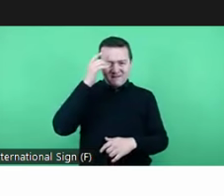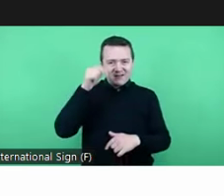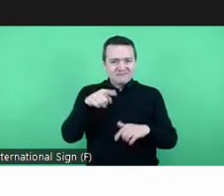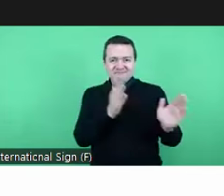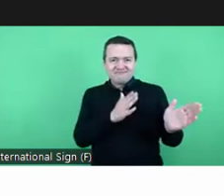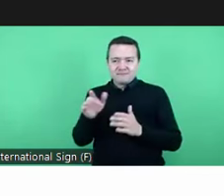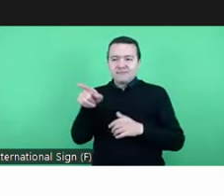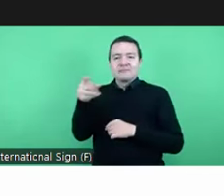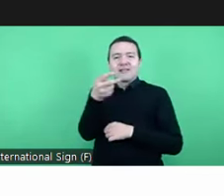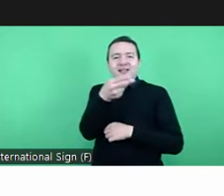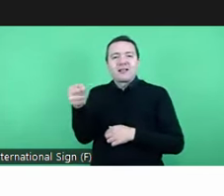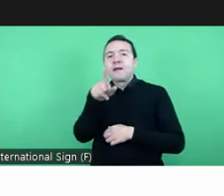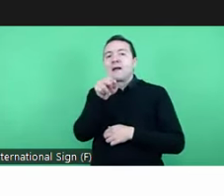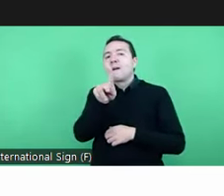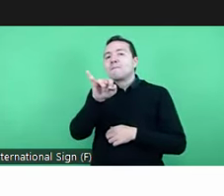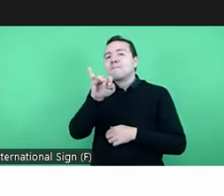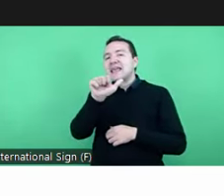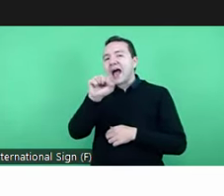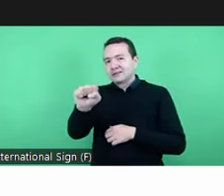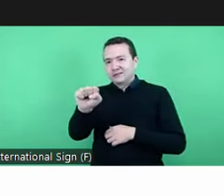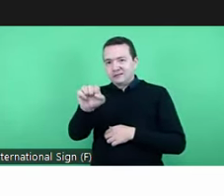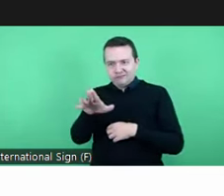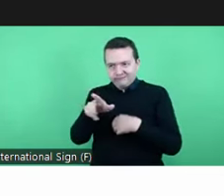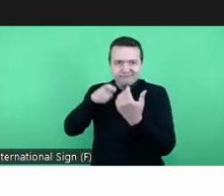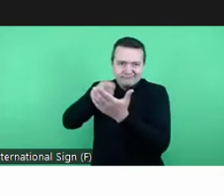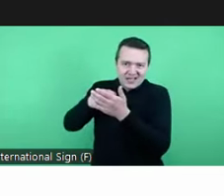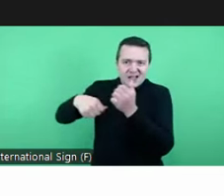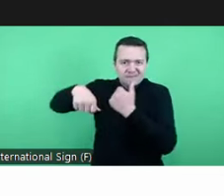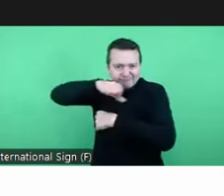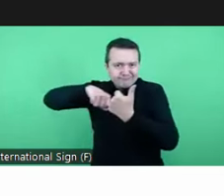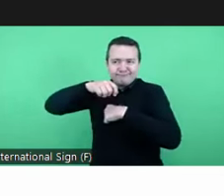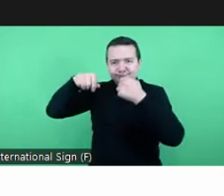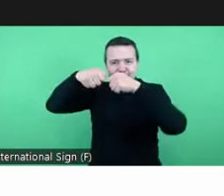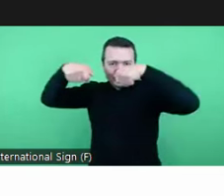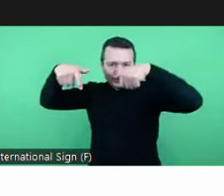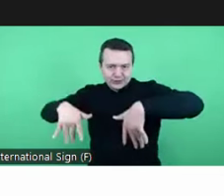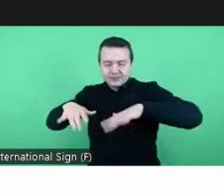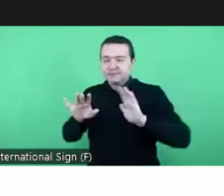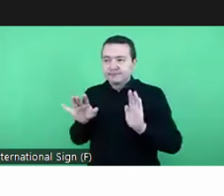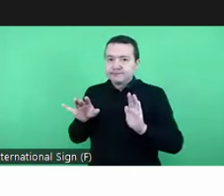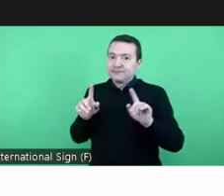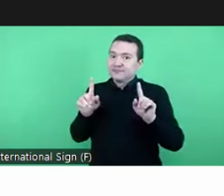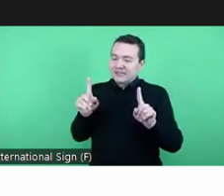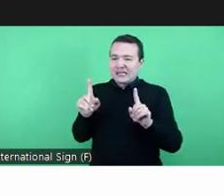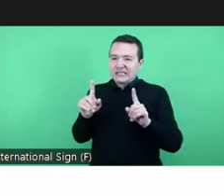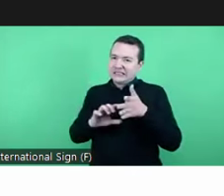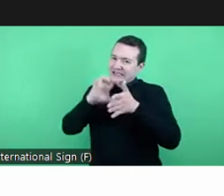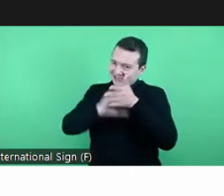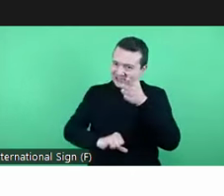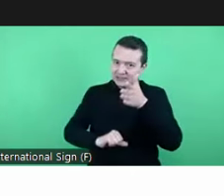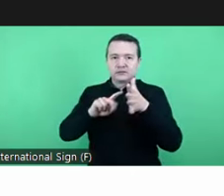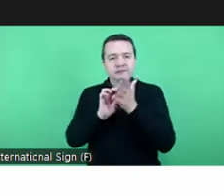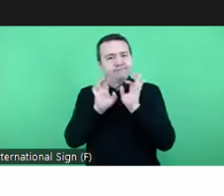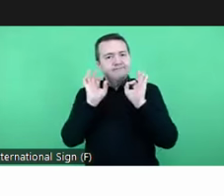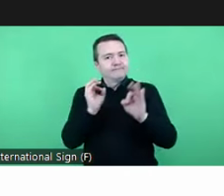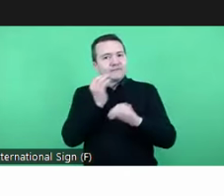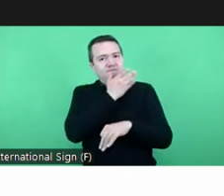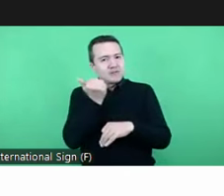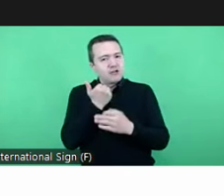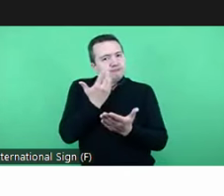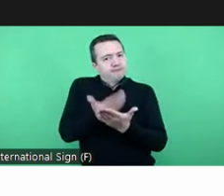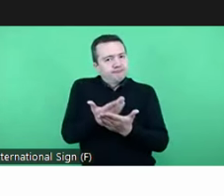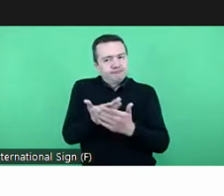las personas PIAS, it stops y being pasa an a economic formar barrier to parte people and de lo que hace a it las garantías básicas begins de being cobertura part del of basic sistema, ya guarantees